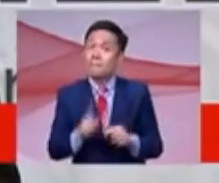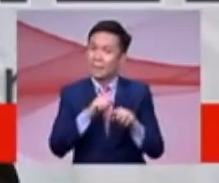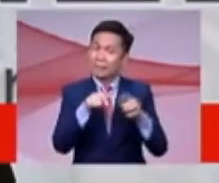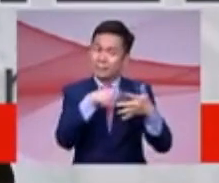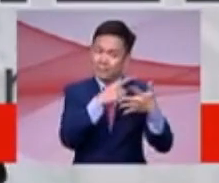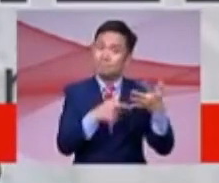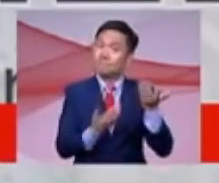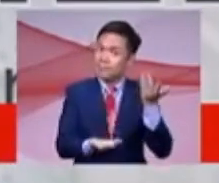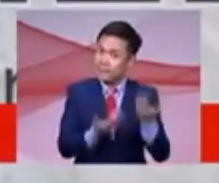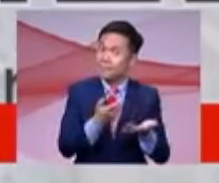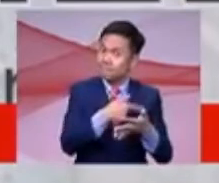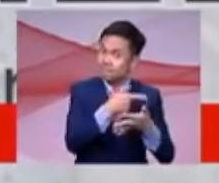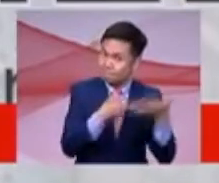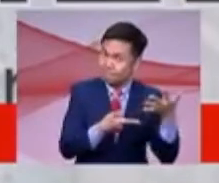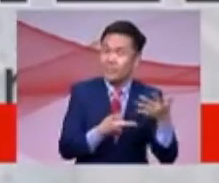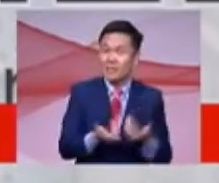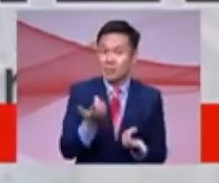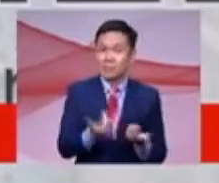of.